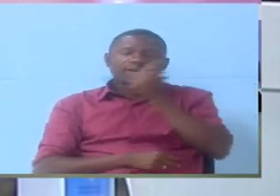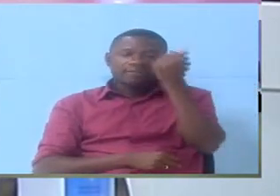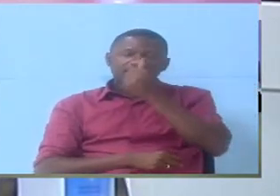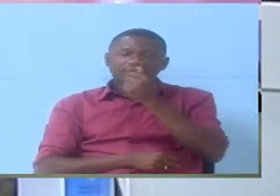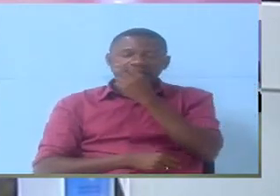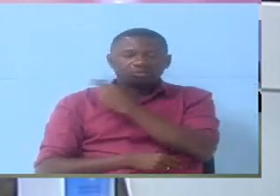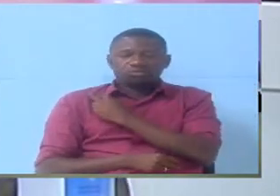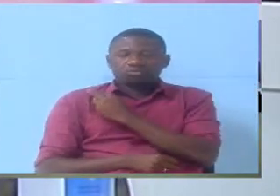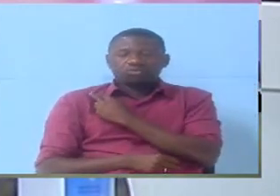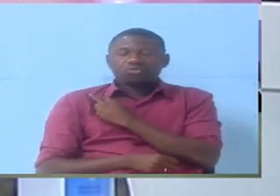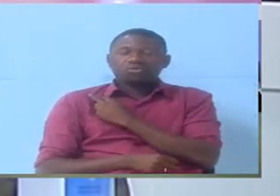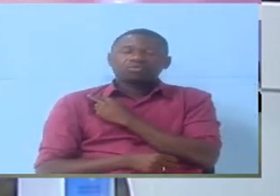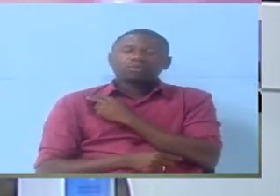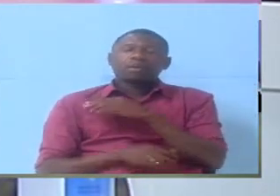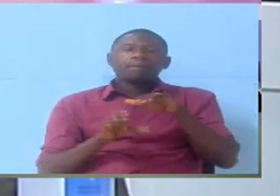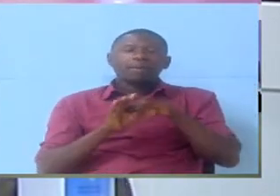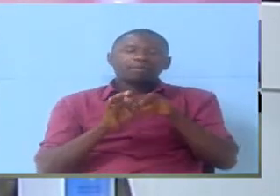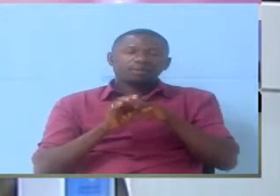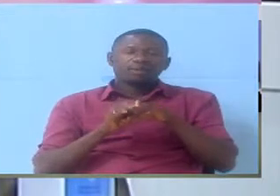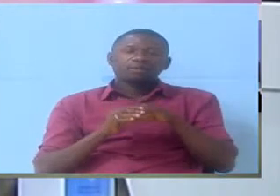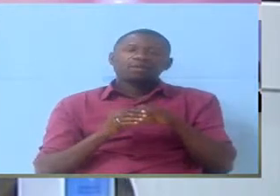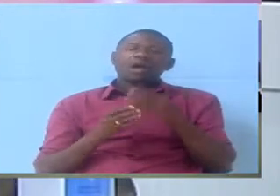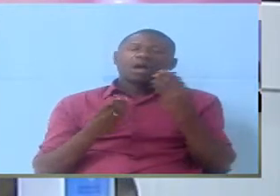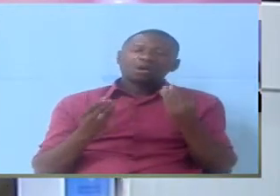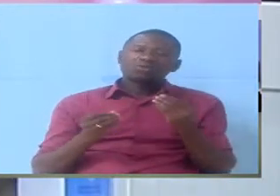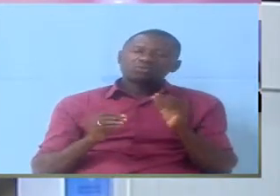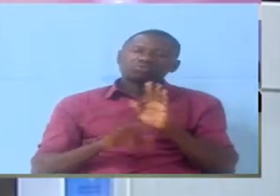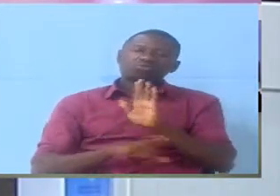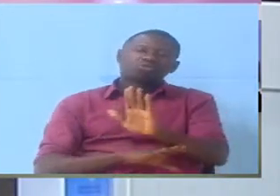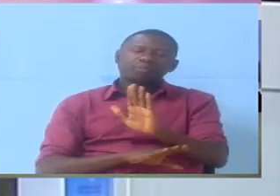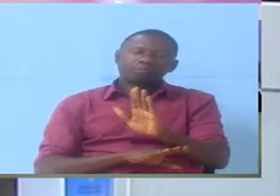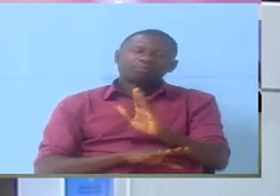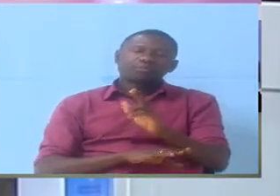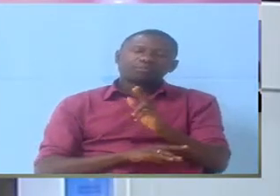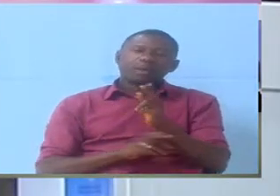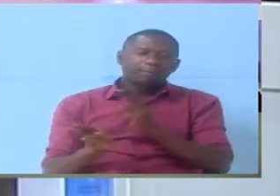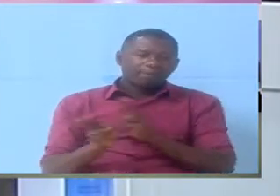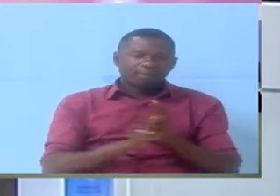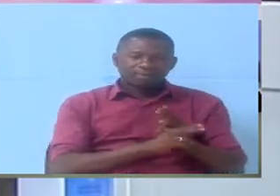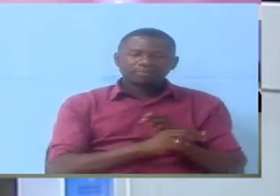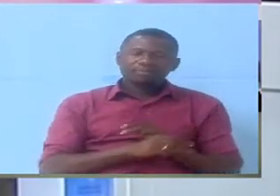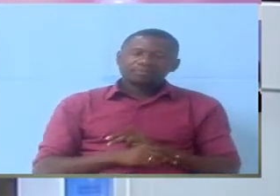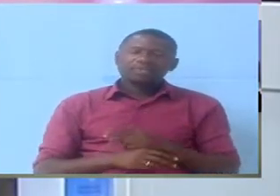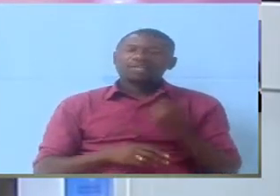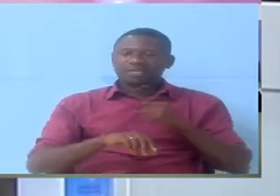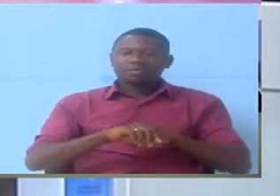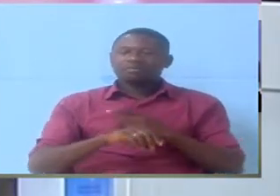was the chief investigator. I was there until